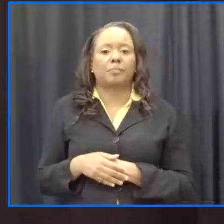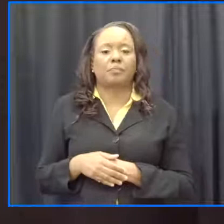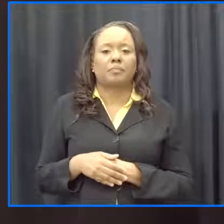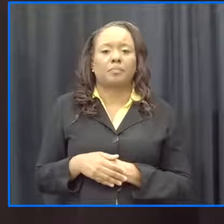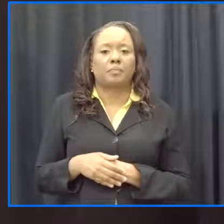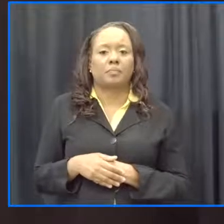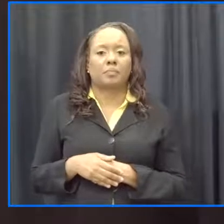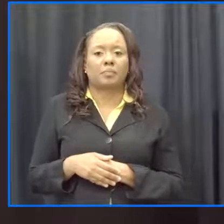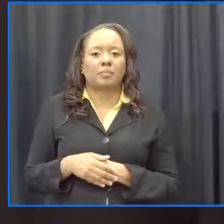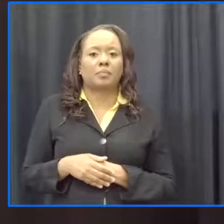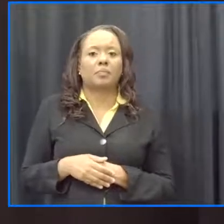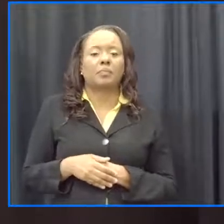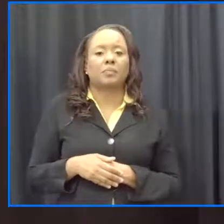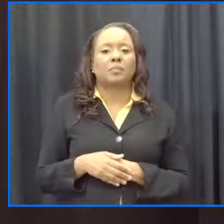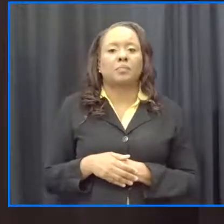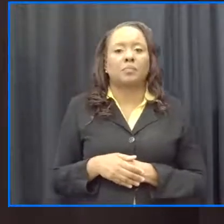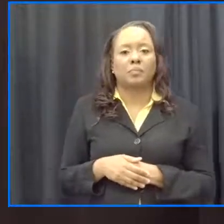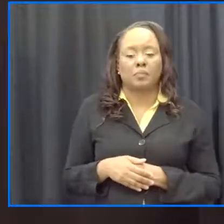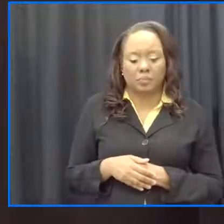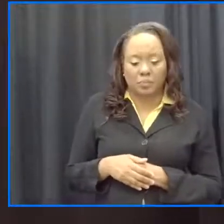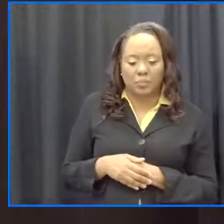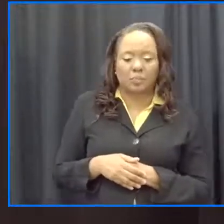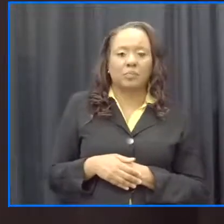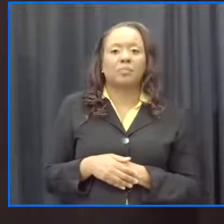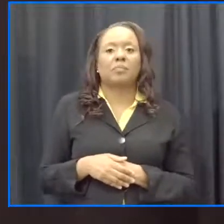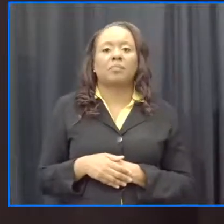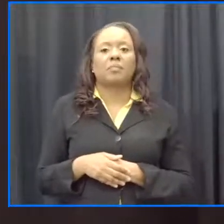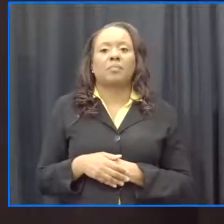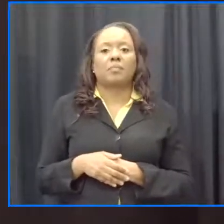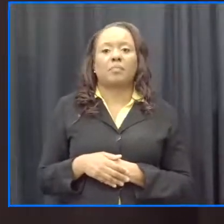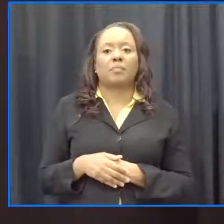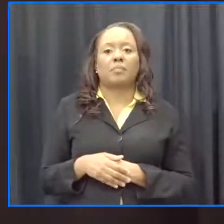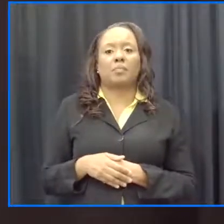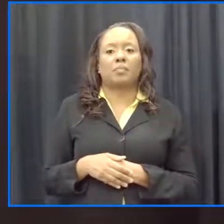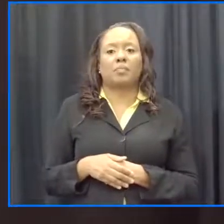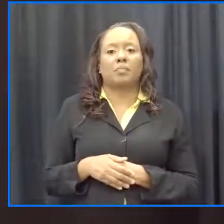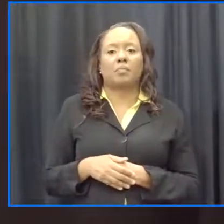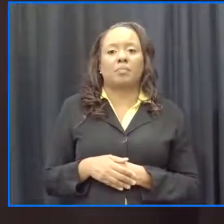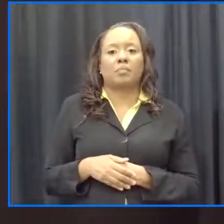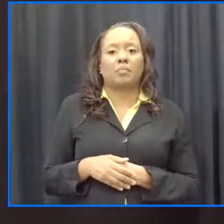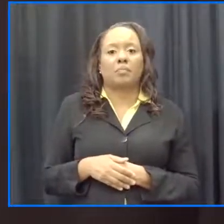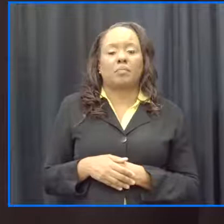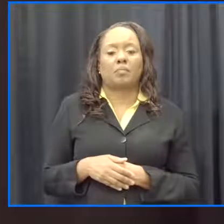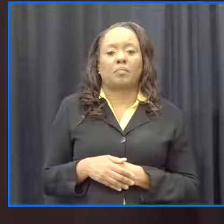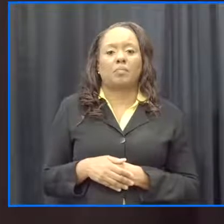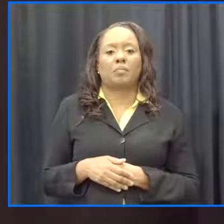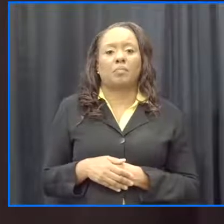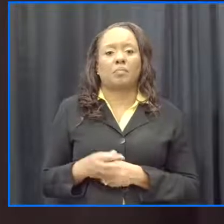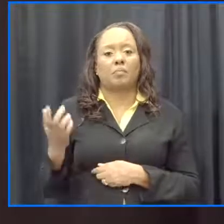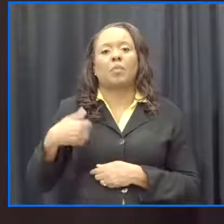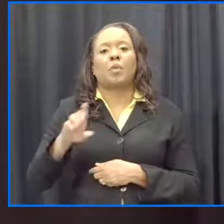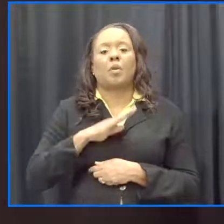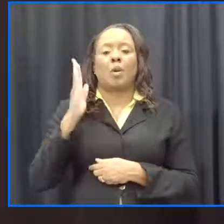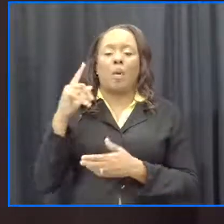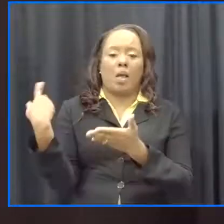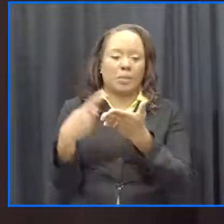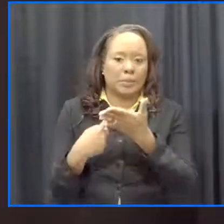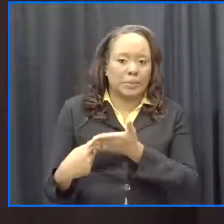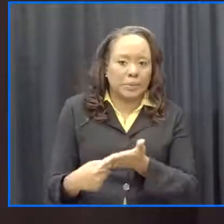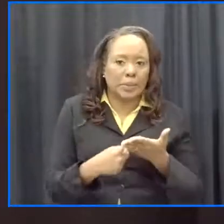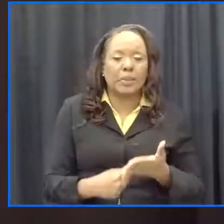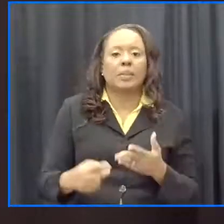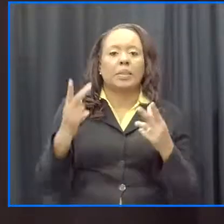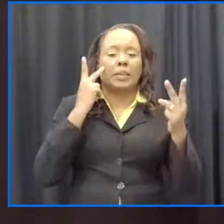pursue consultations with the commissions on parliamentary reform on local governance